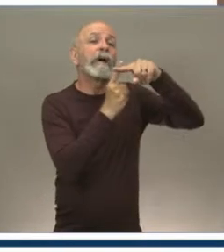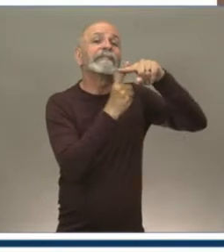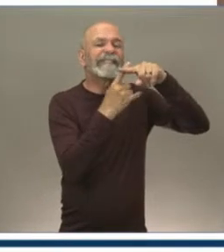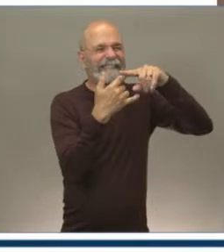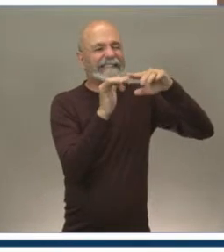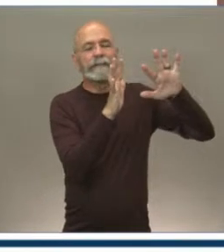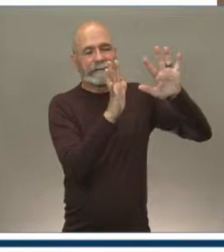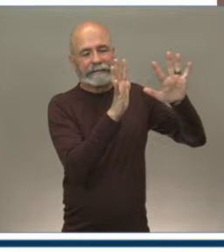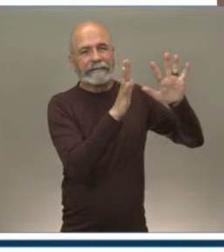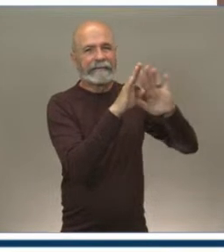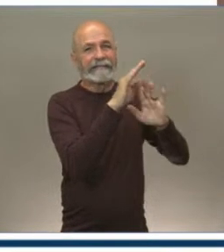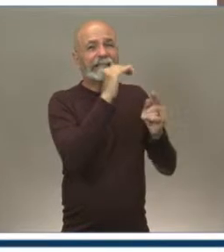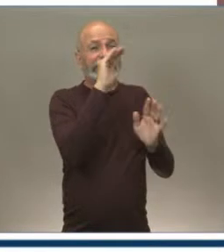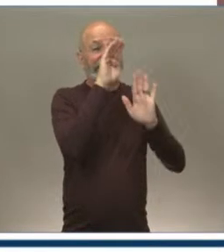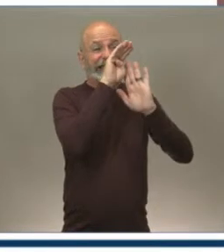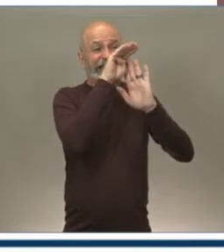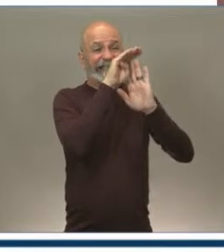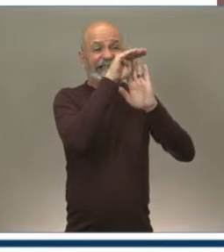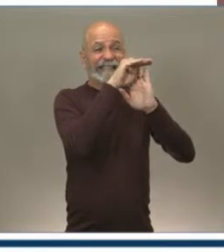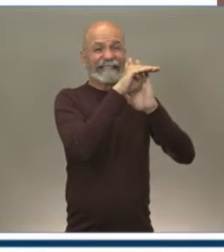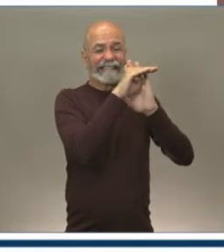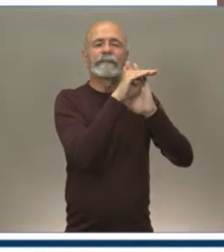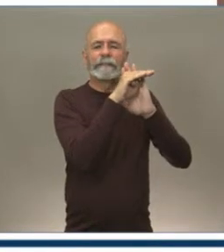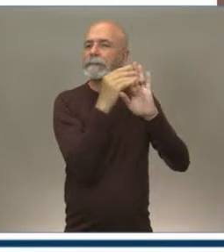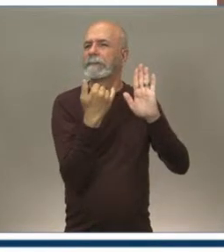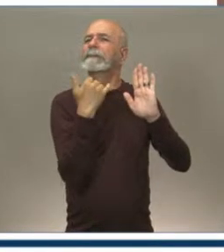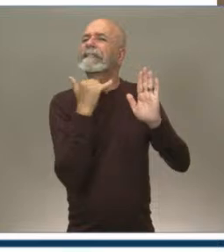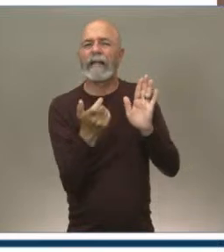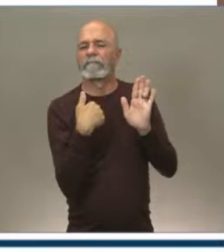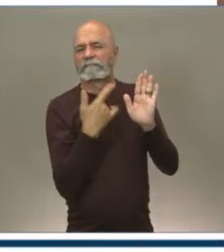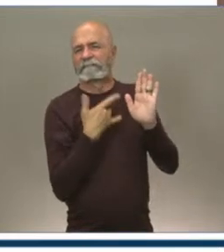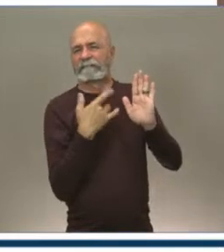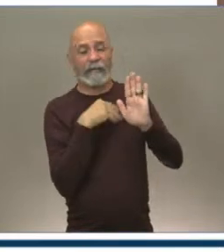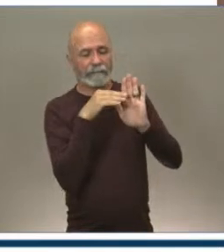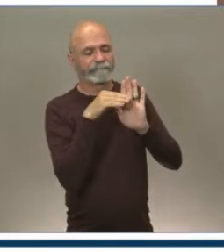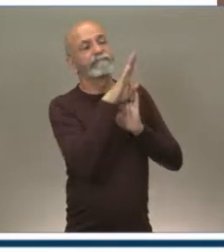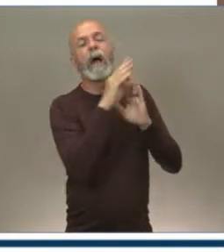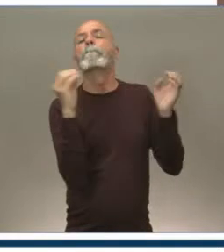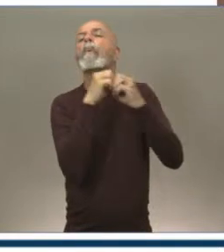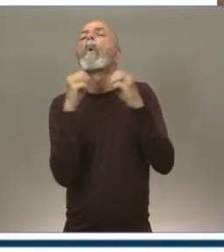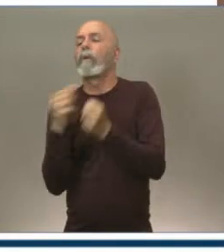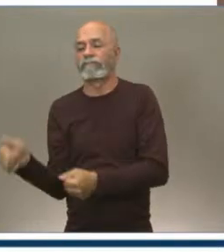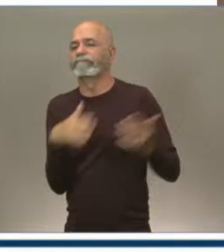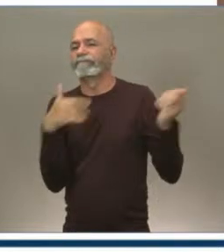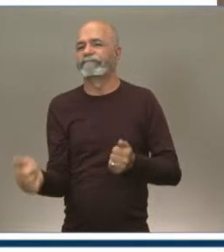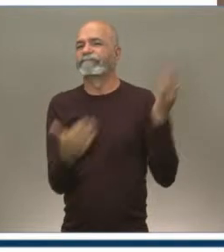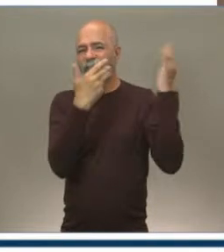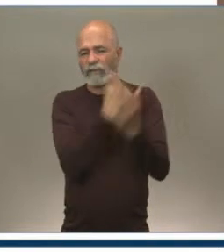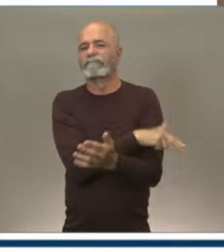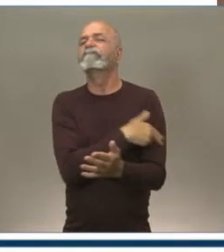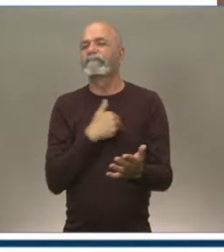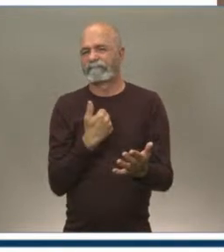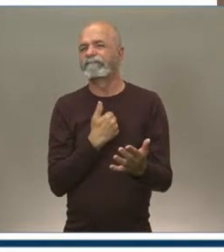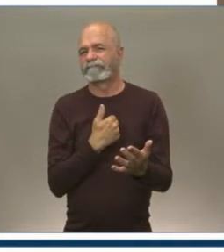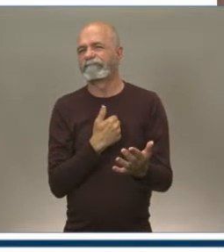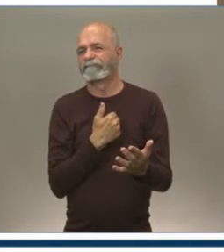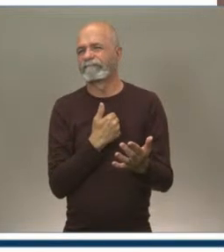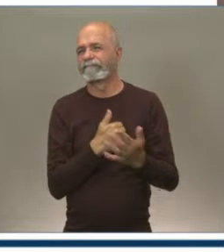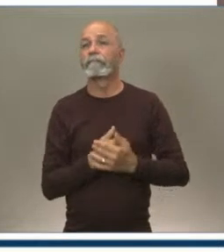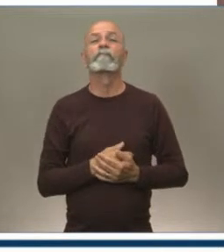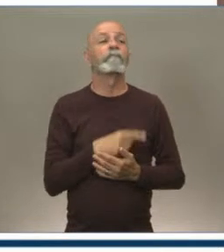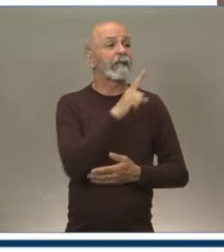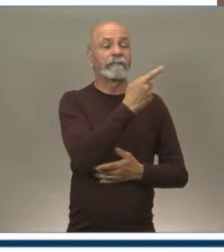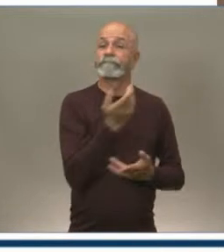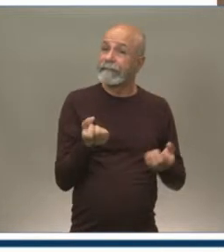our hospitalizations to be increasing for the next week or so. But our health system has the capacity and the specialized staff to